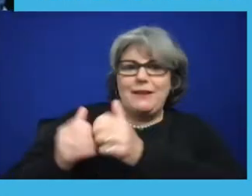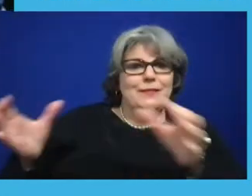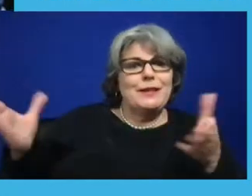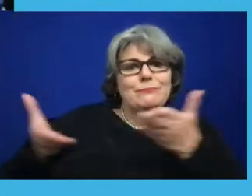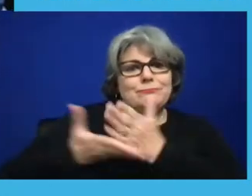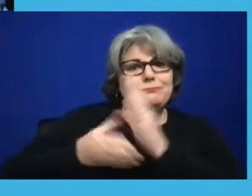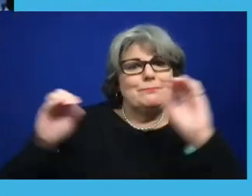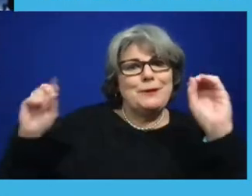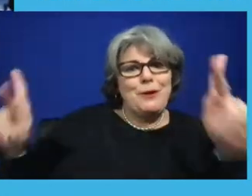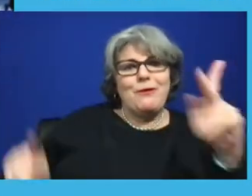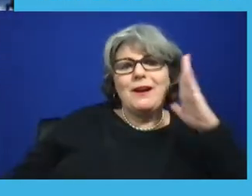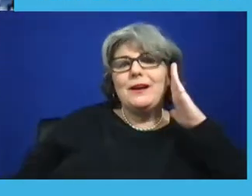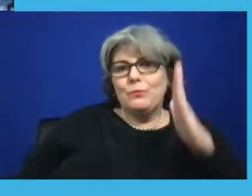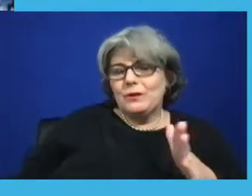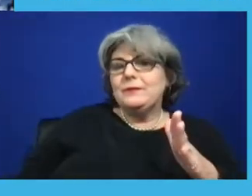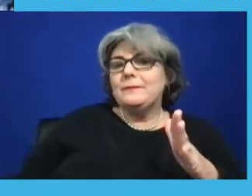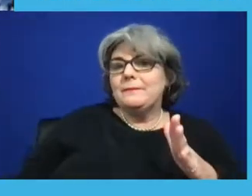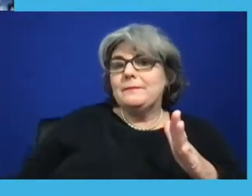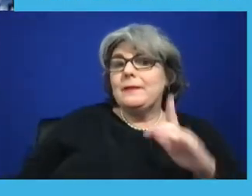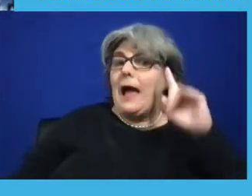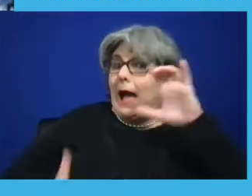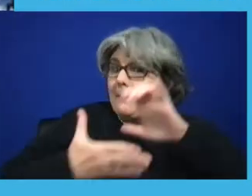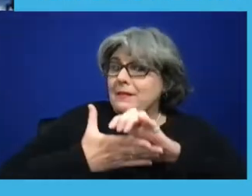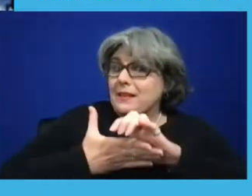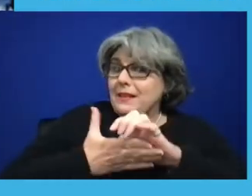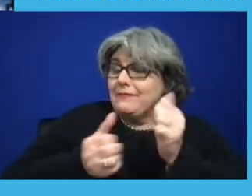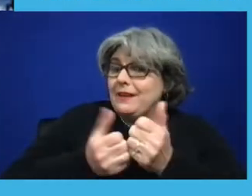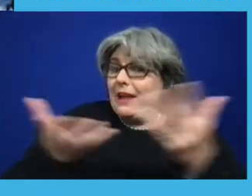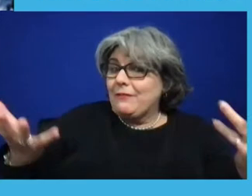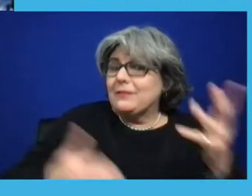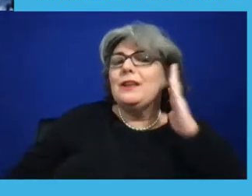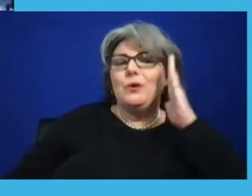And I'll tell her, everything will be okay.